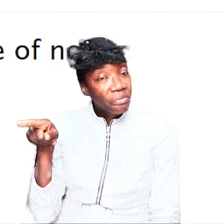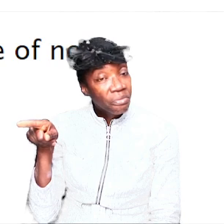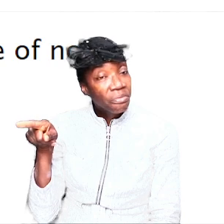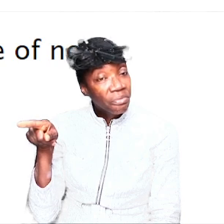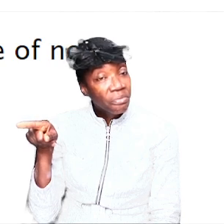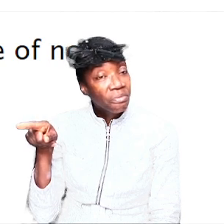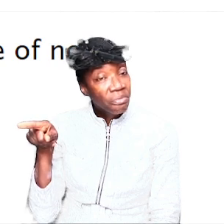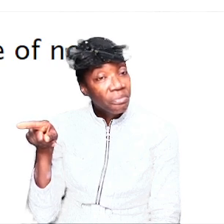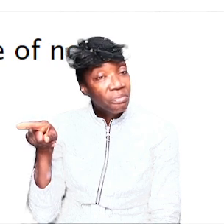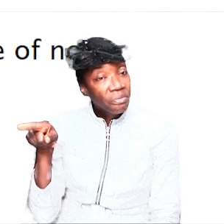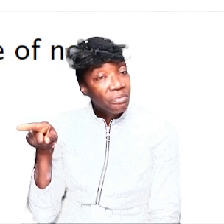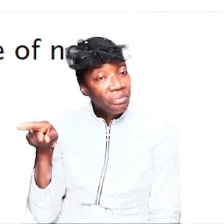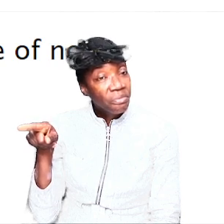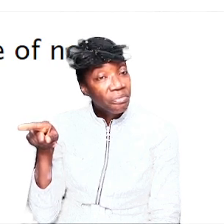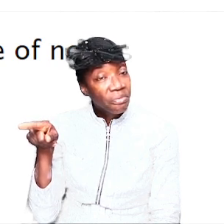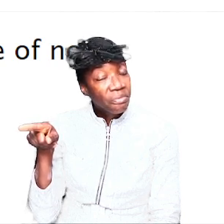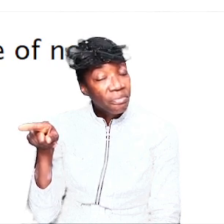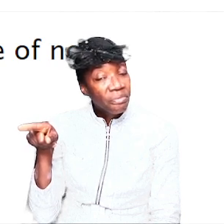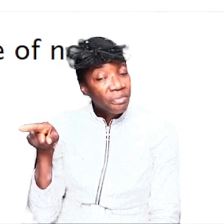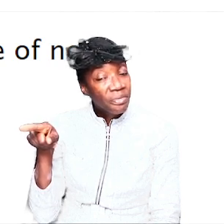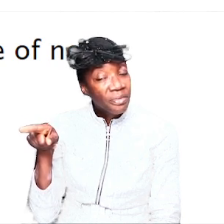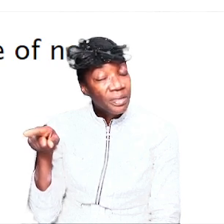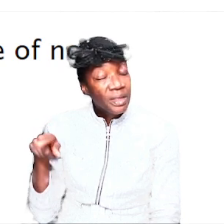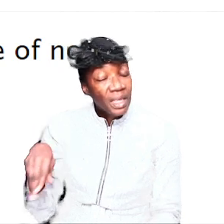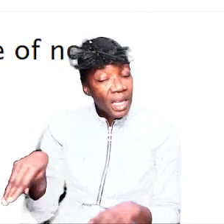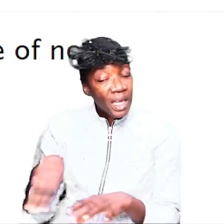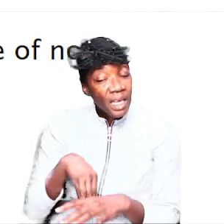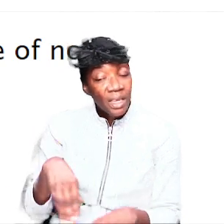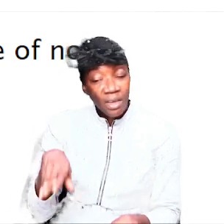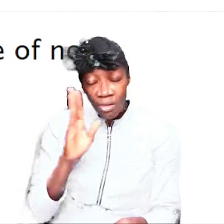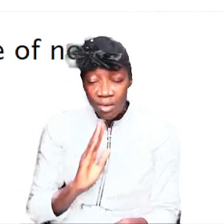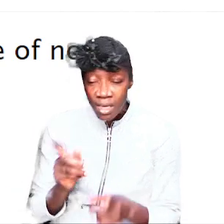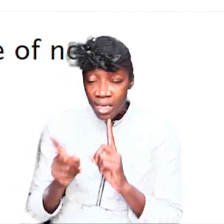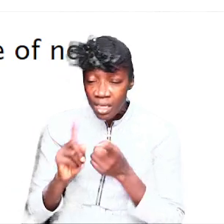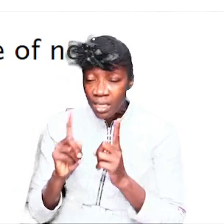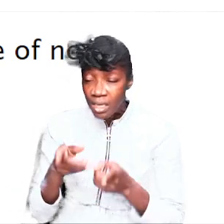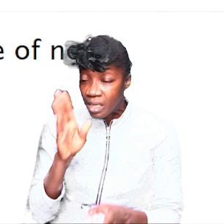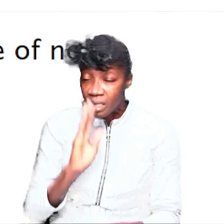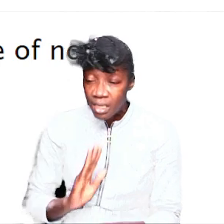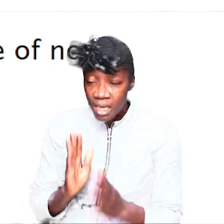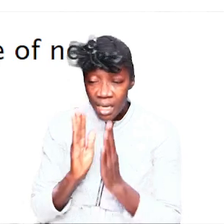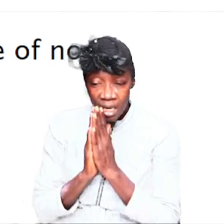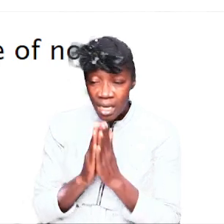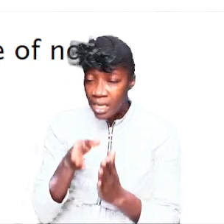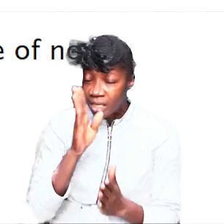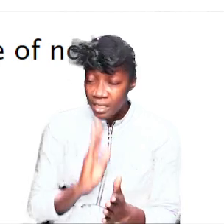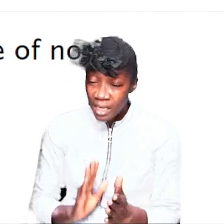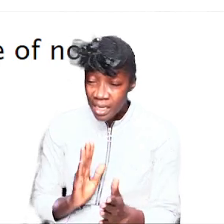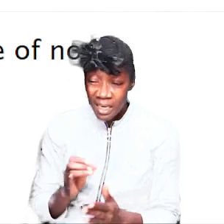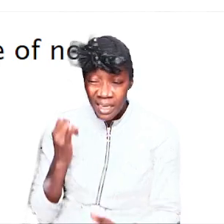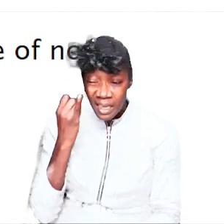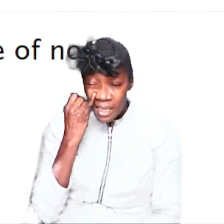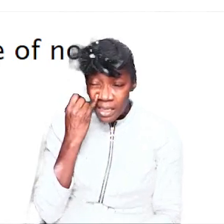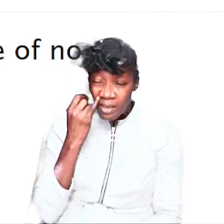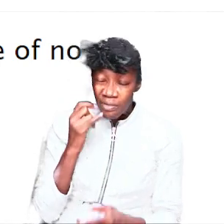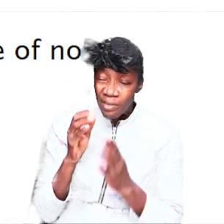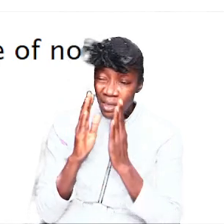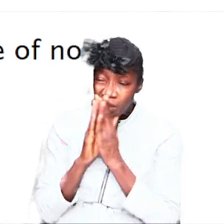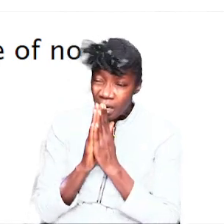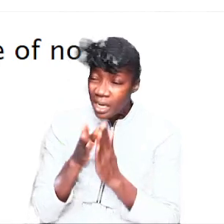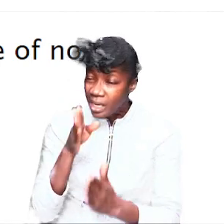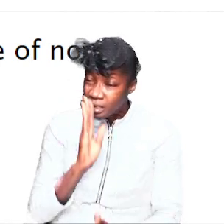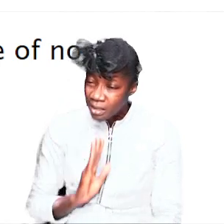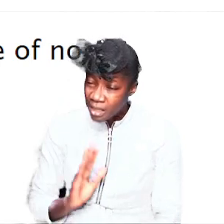point before this, you know, that we need to include God, we need to talk to God, we need to inquire of. If he had inquired of the Lord